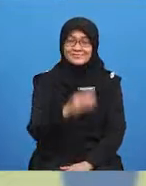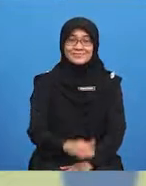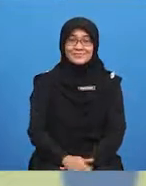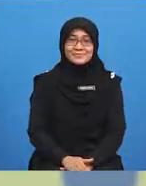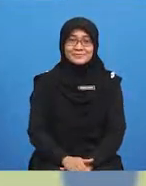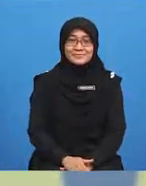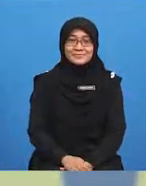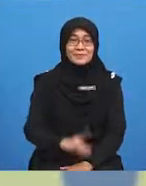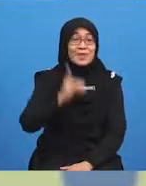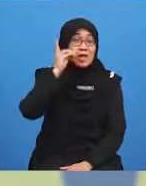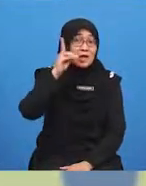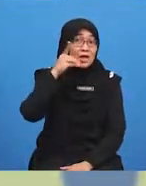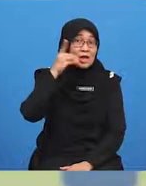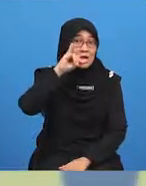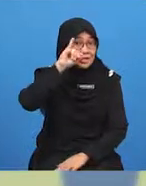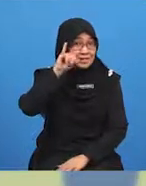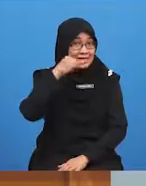This is a dining hall.